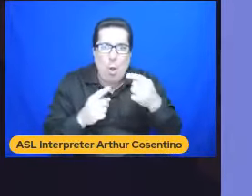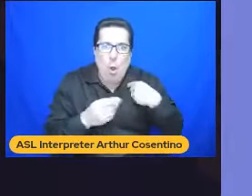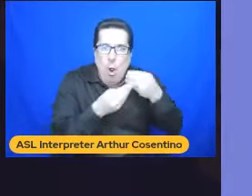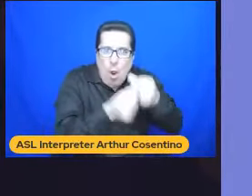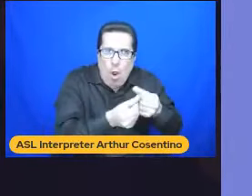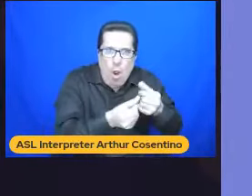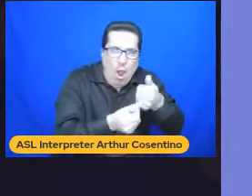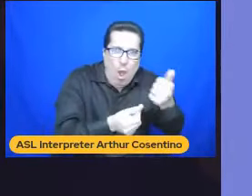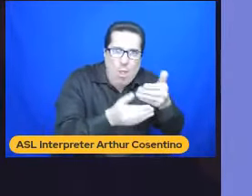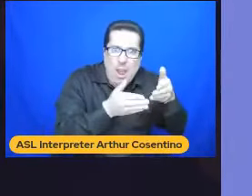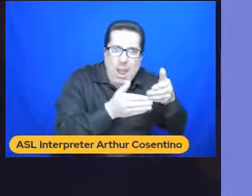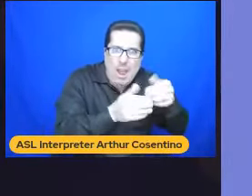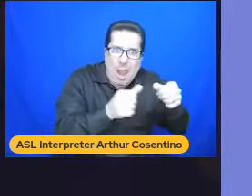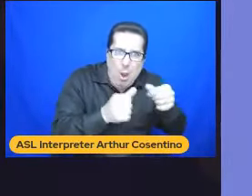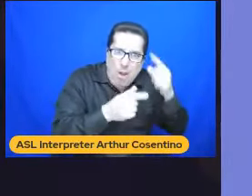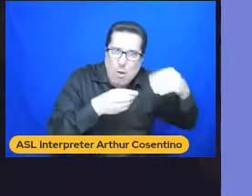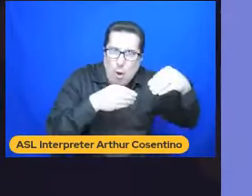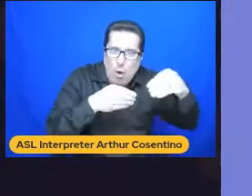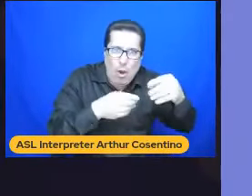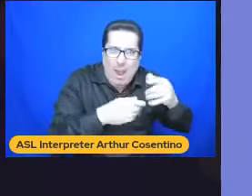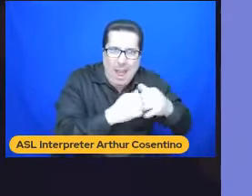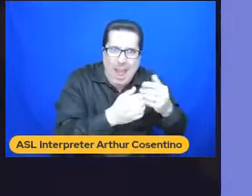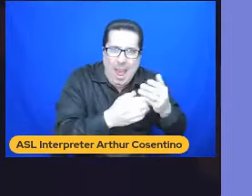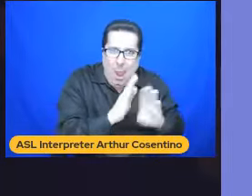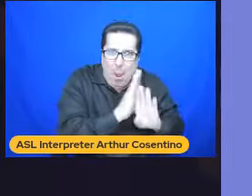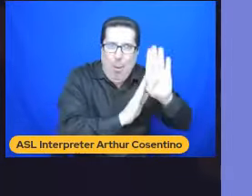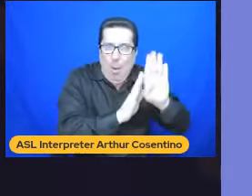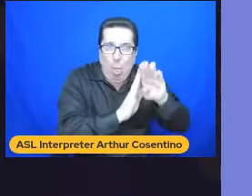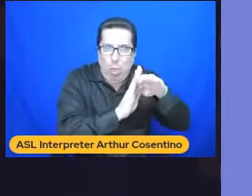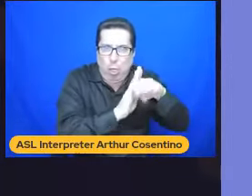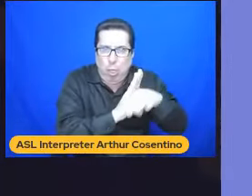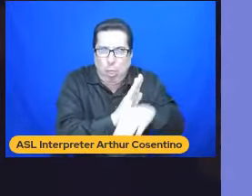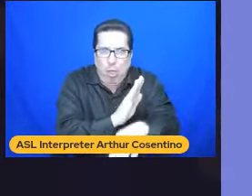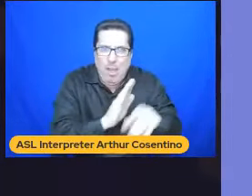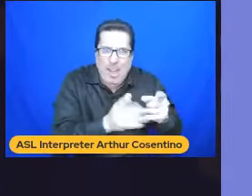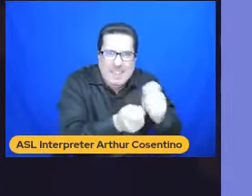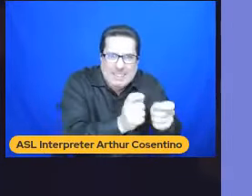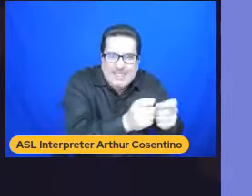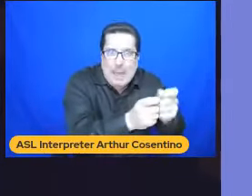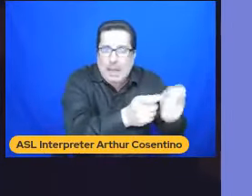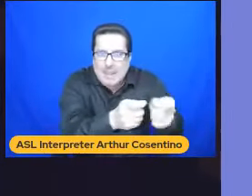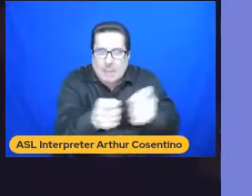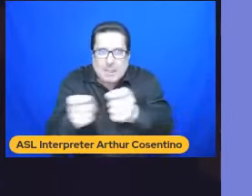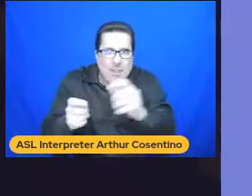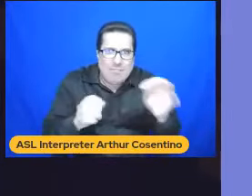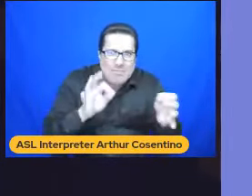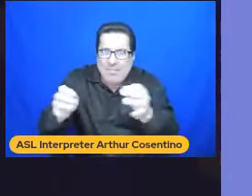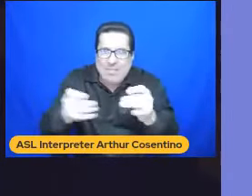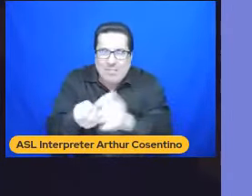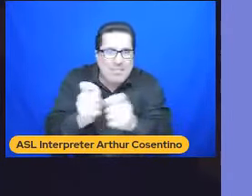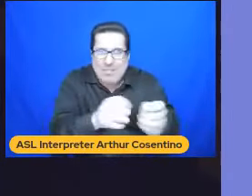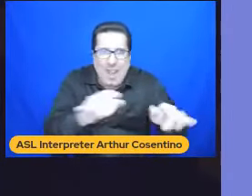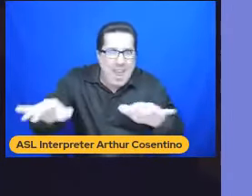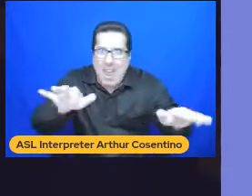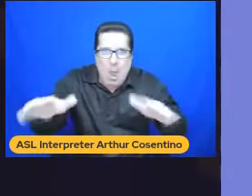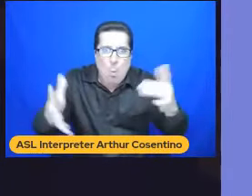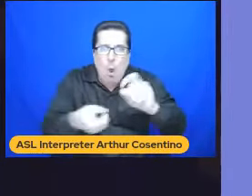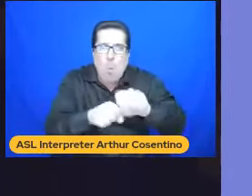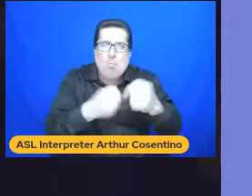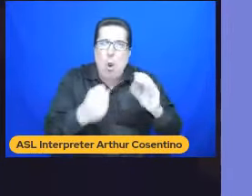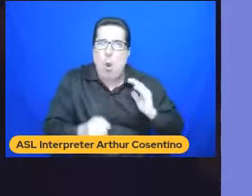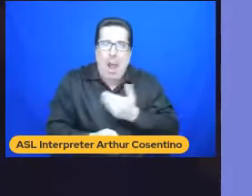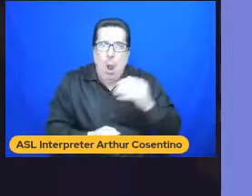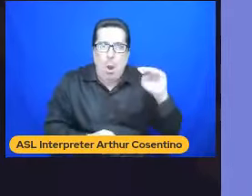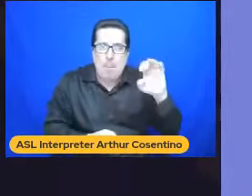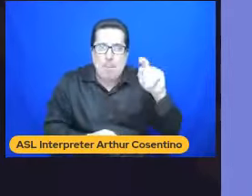oh, we just deployed something to the front end, and suddenly our throughput here dropped. It must be that we deployed something that broke our metrics.